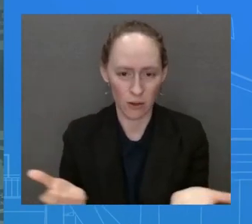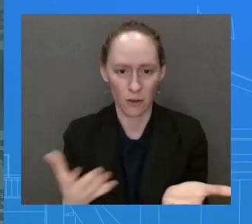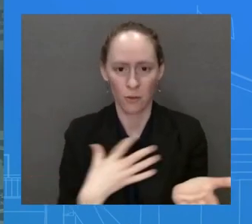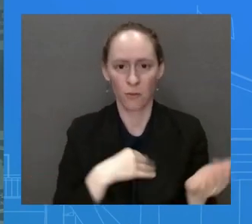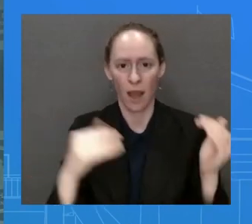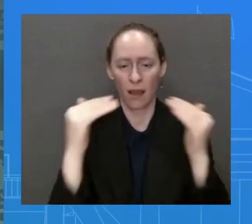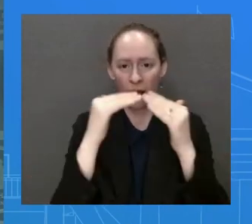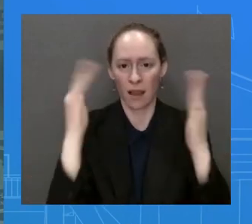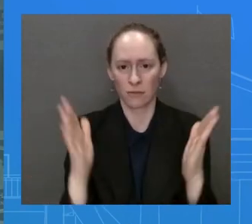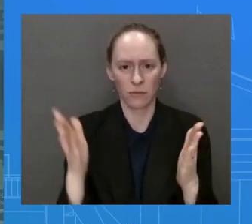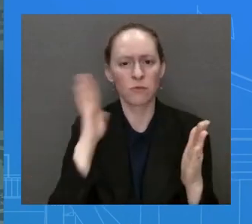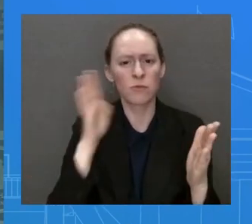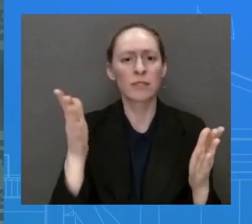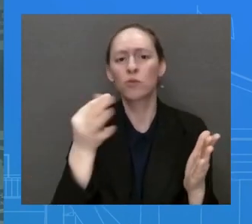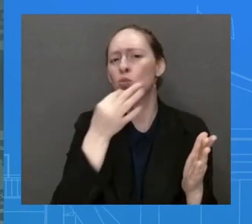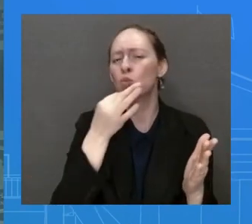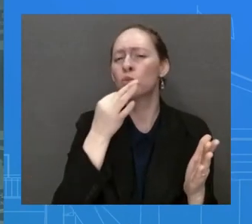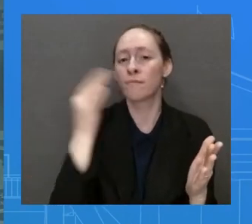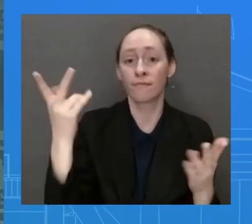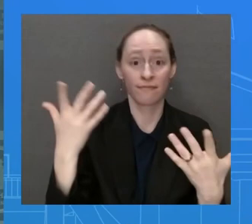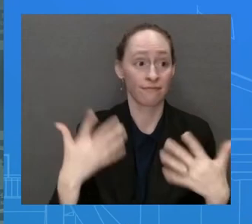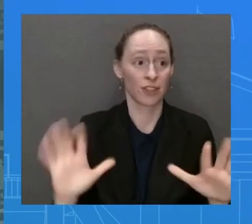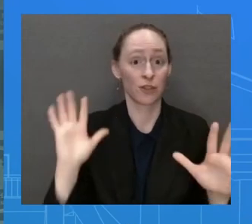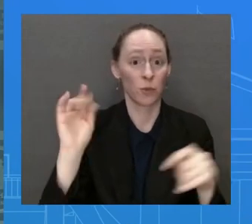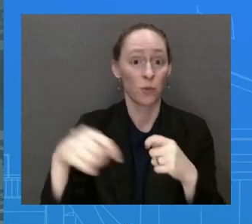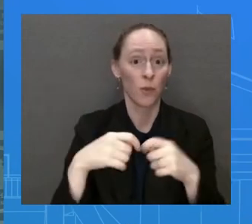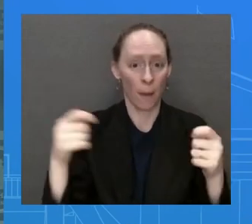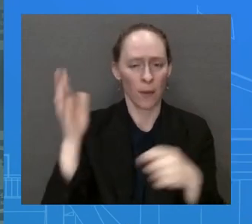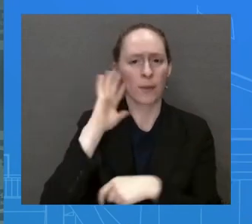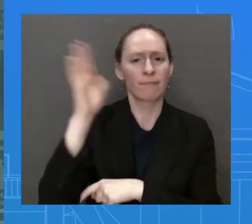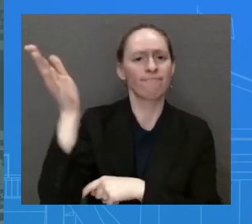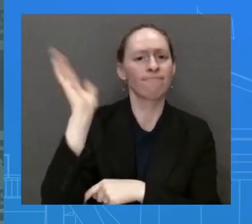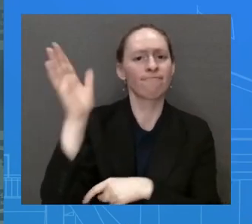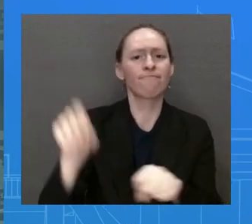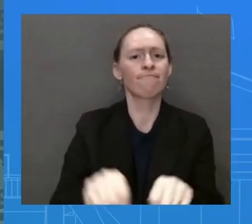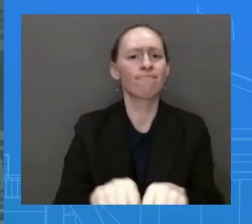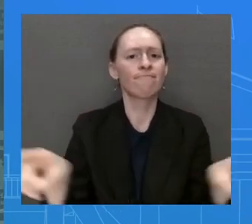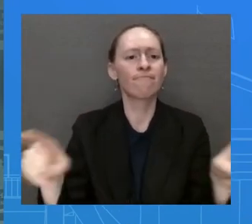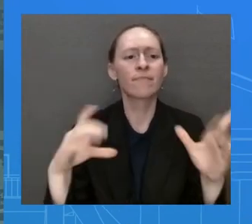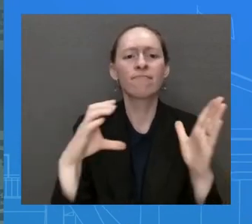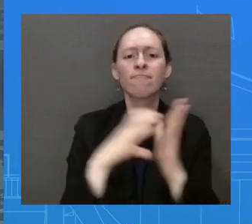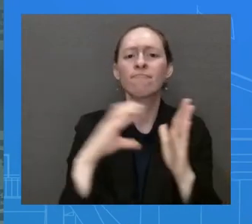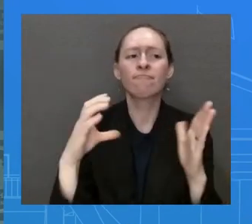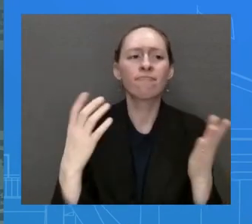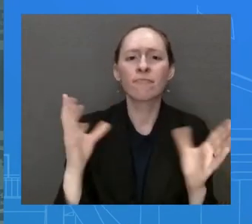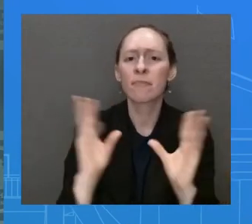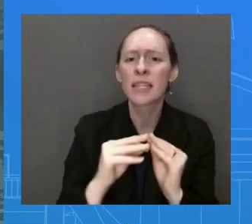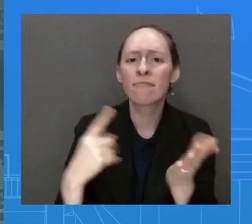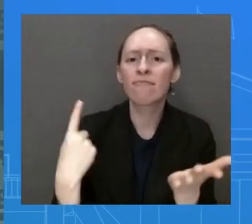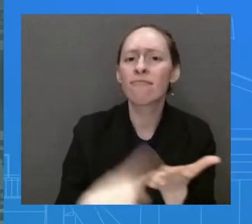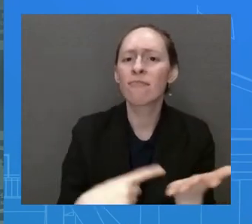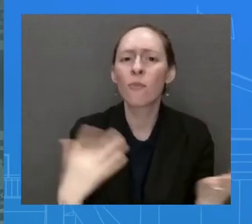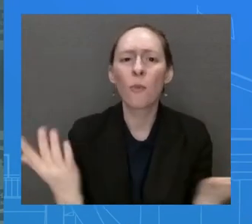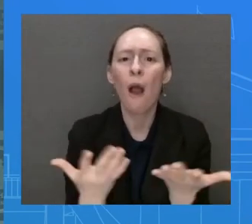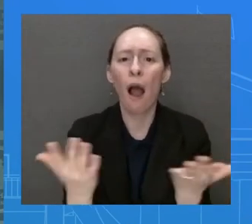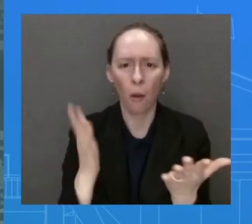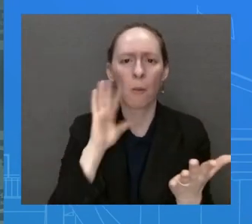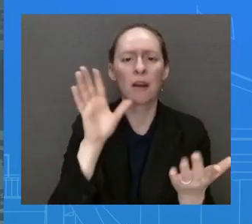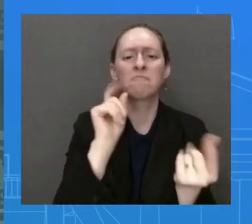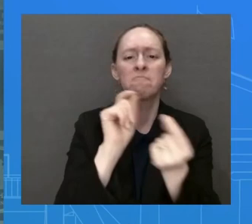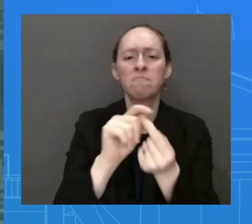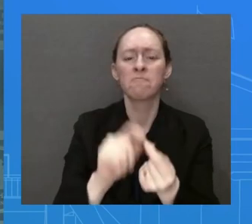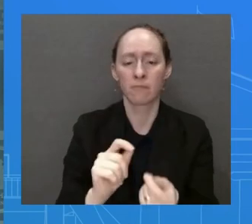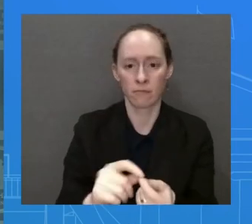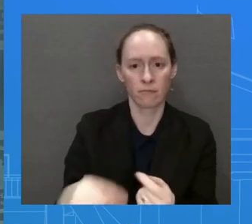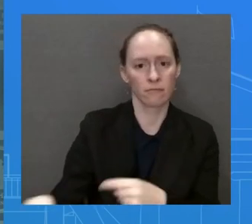their conversation and their discussion this afternoon. But I can tell you that the two leaders are discussing the unprecedented actions we have